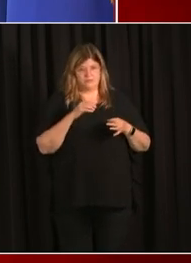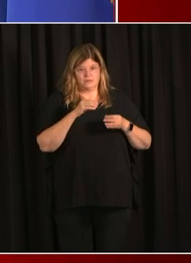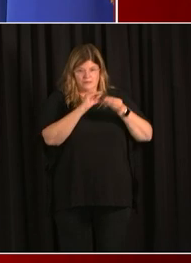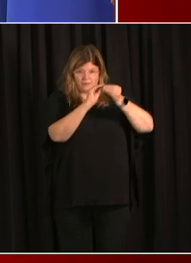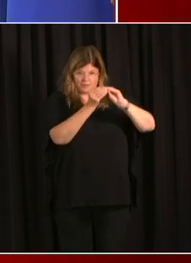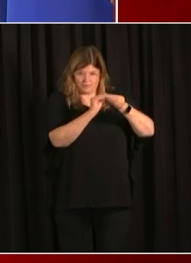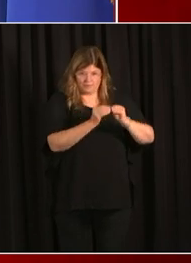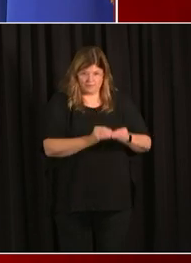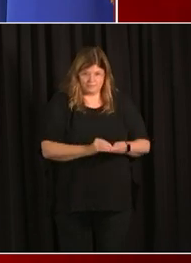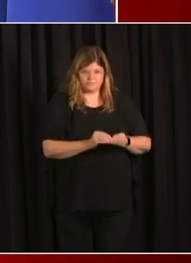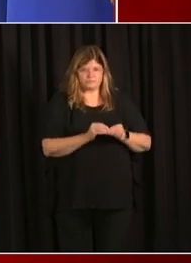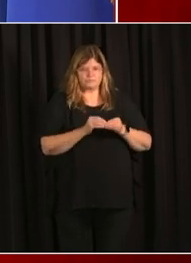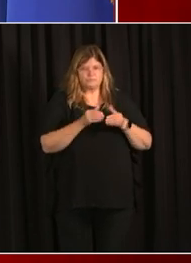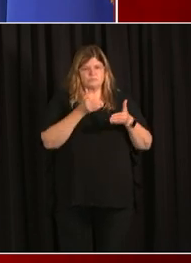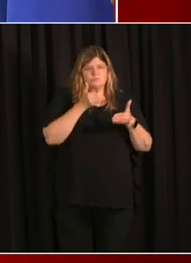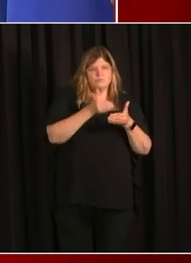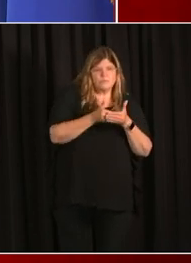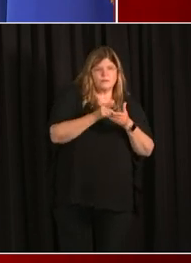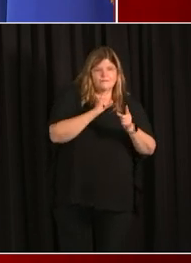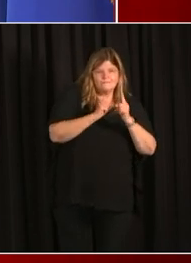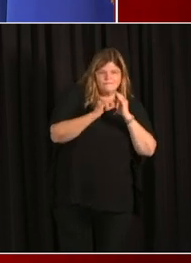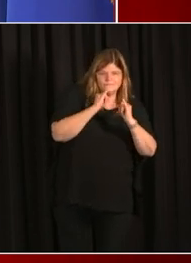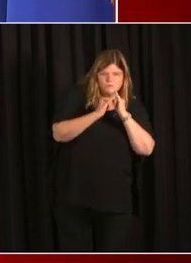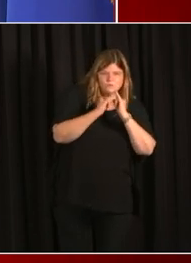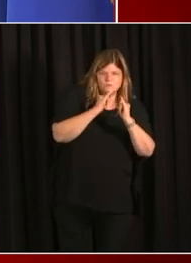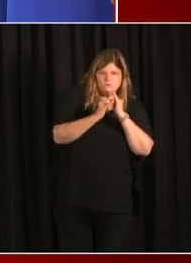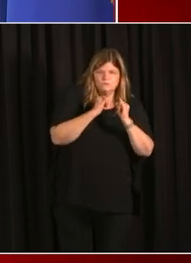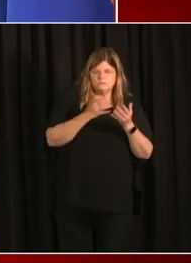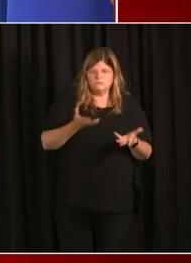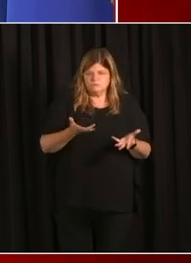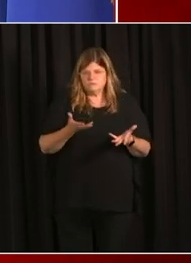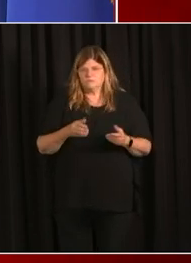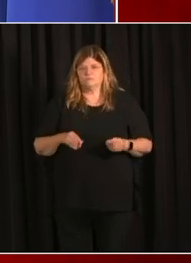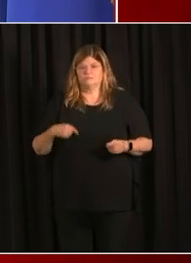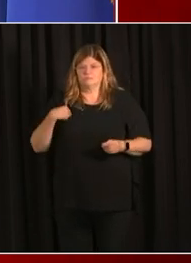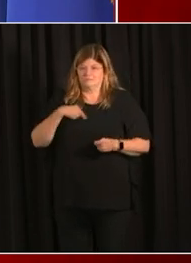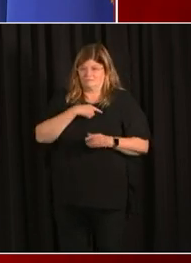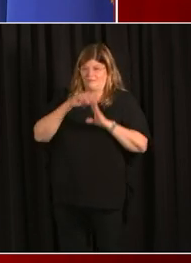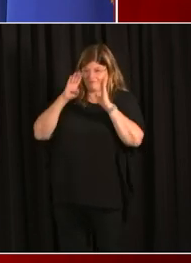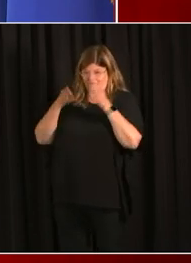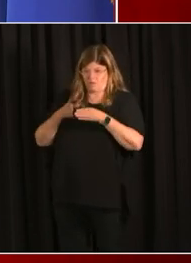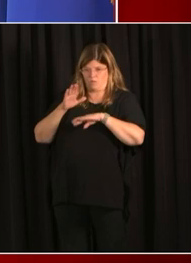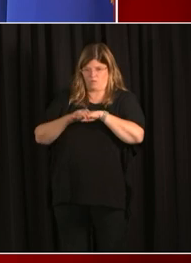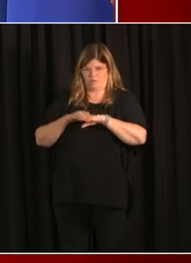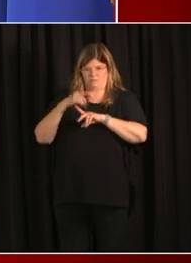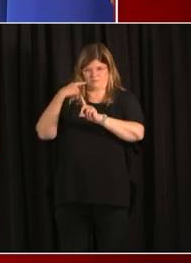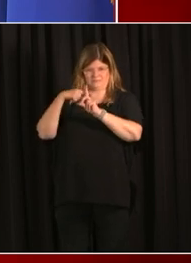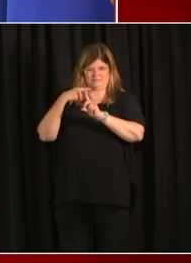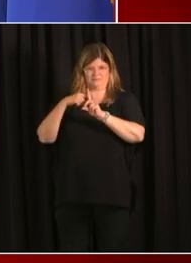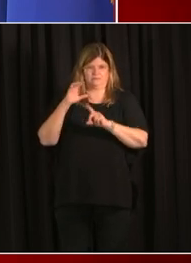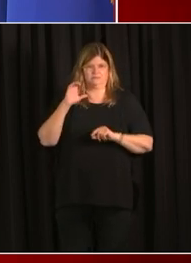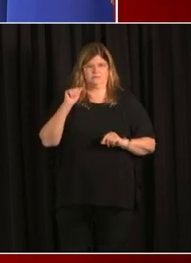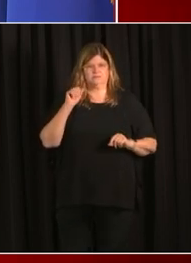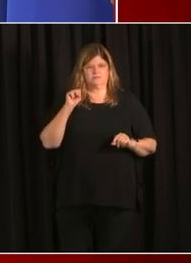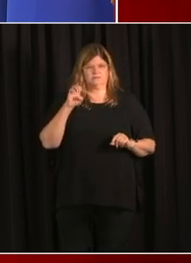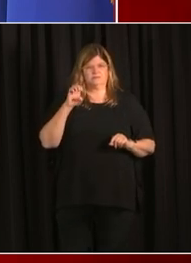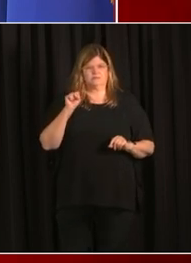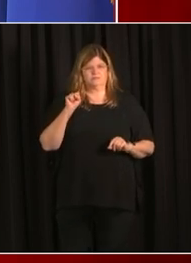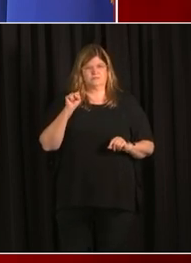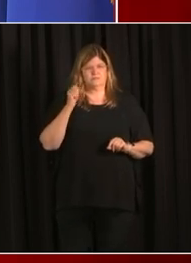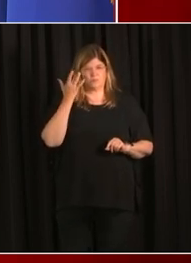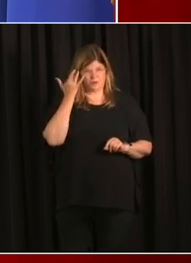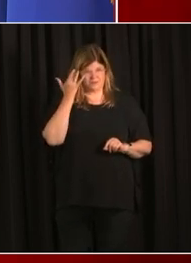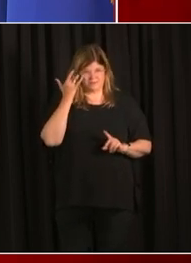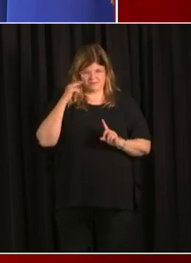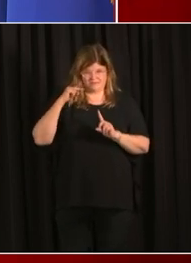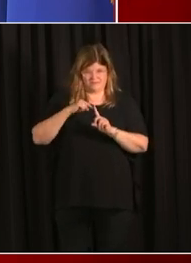contacts interviewed? So we're focusing more on the positive cases because that disrupts